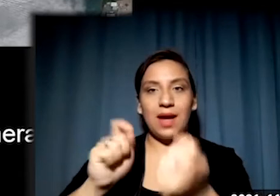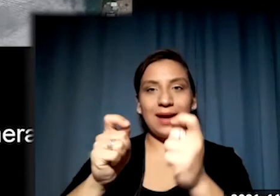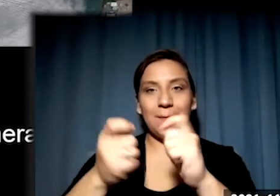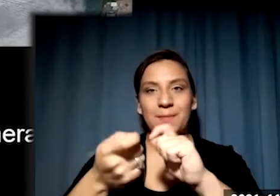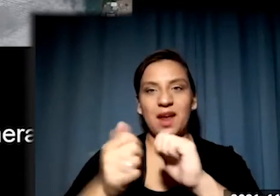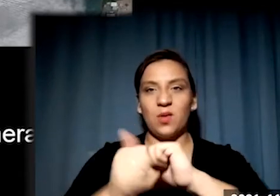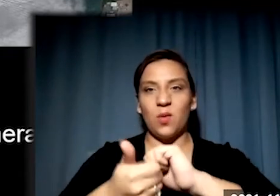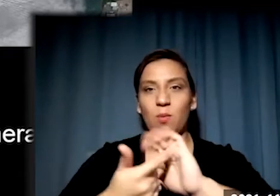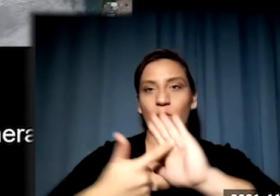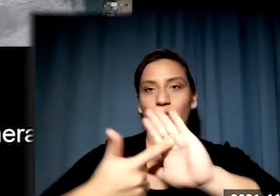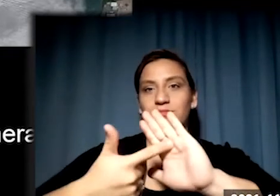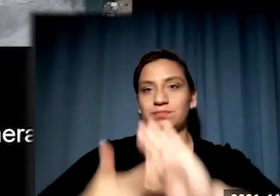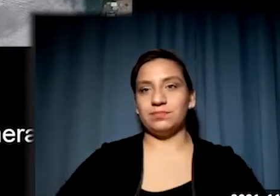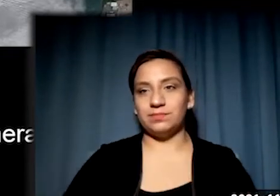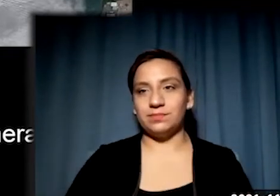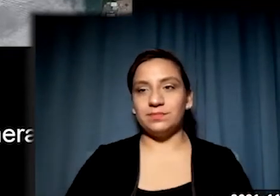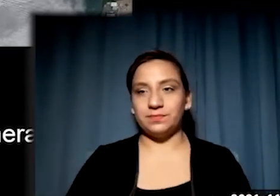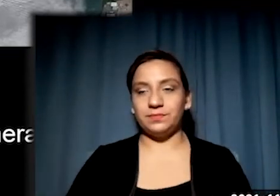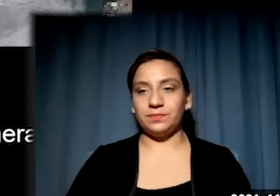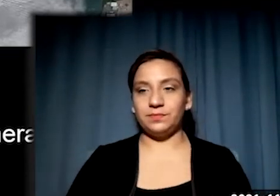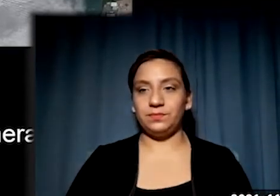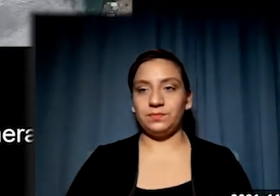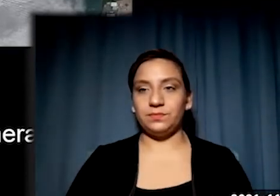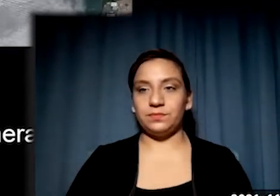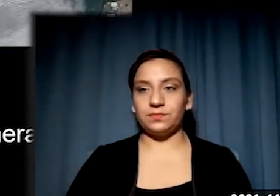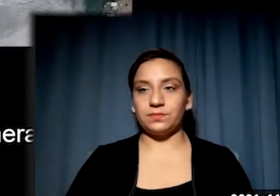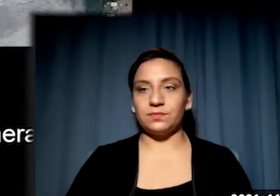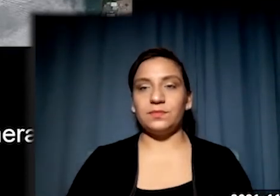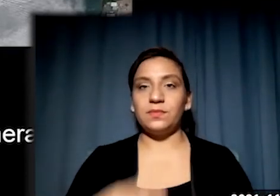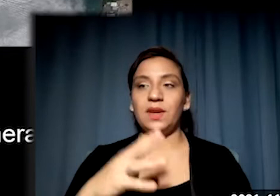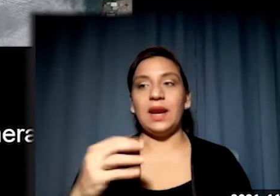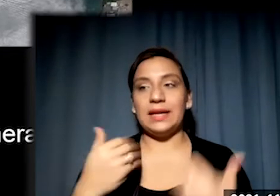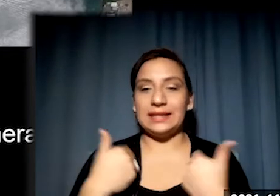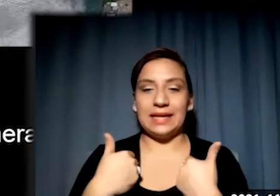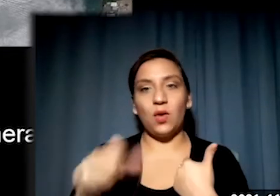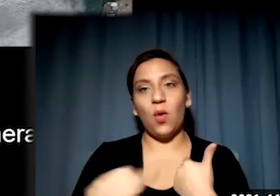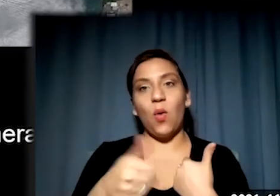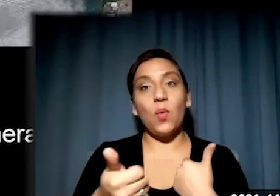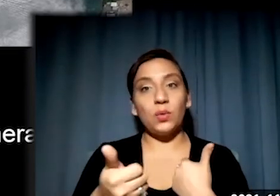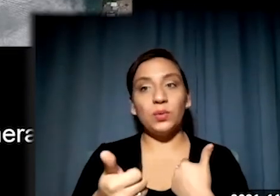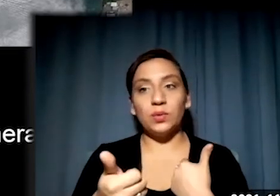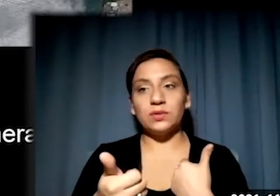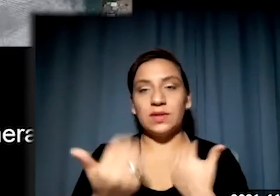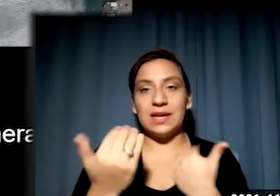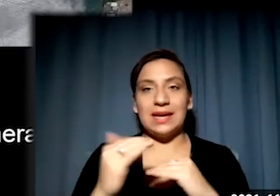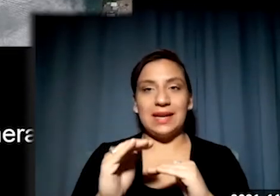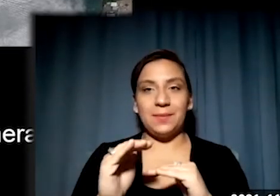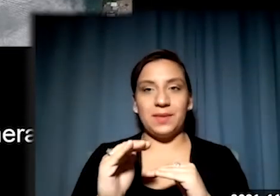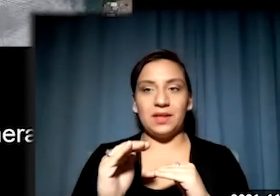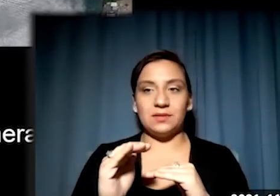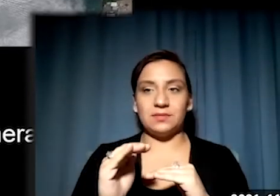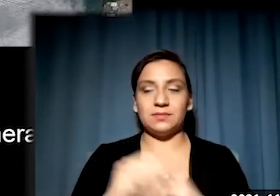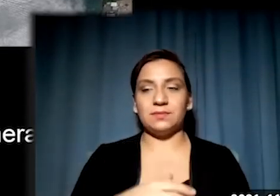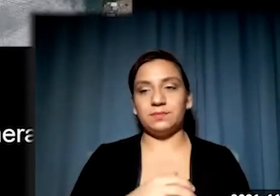sure to have final frontiers and also to move with the times, so to speak. And this is